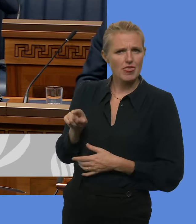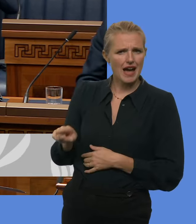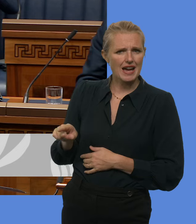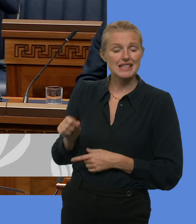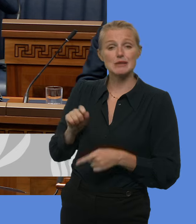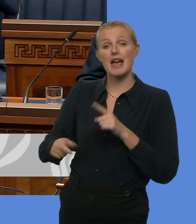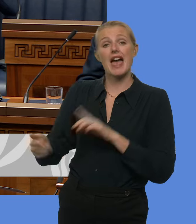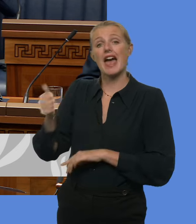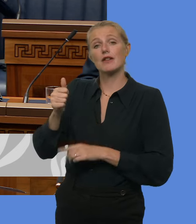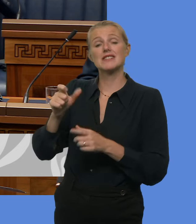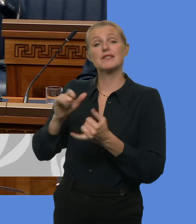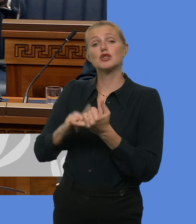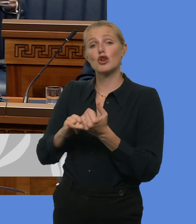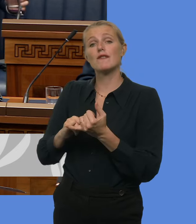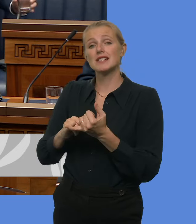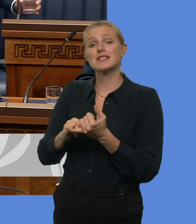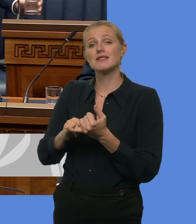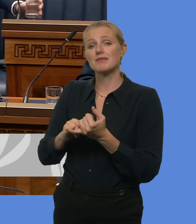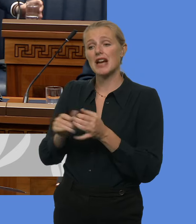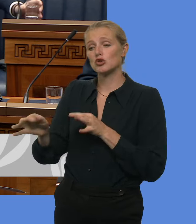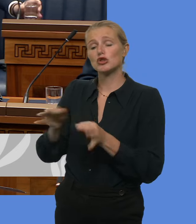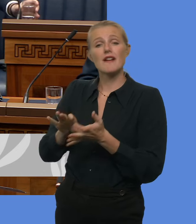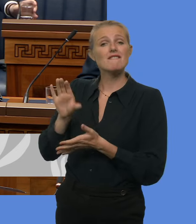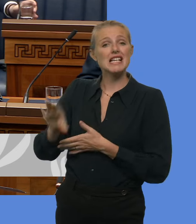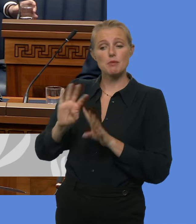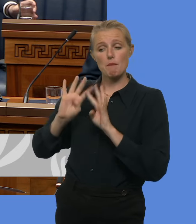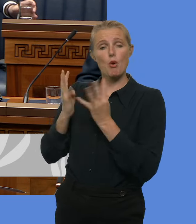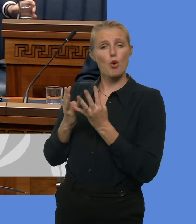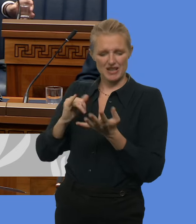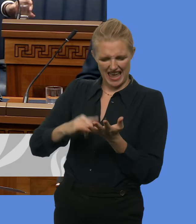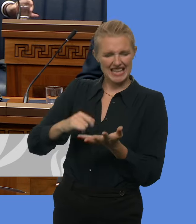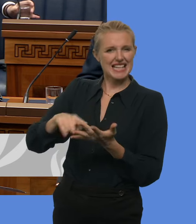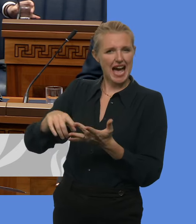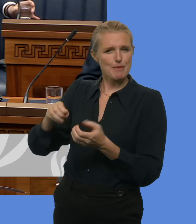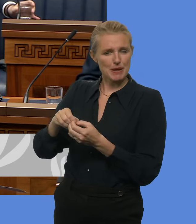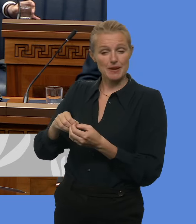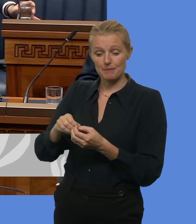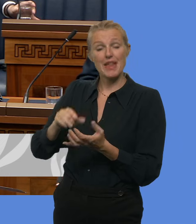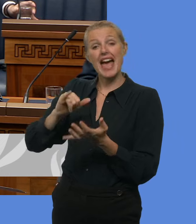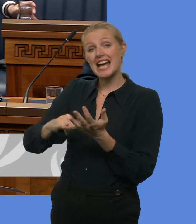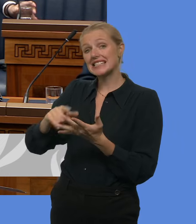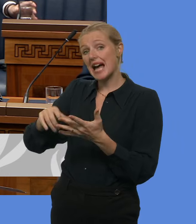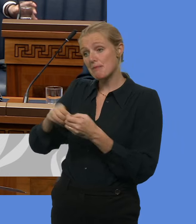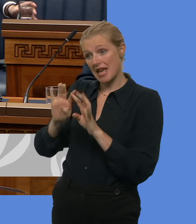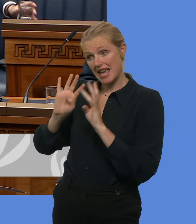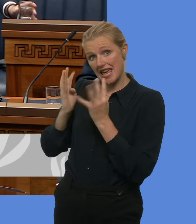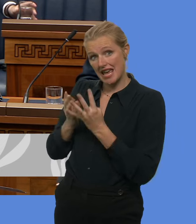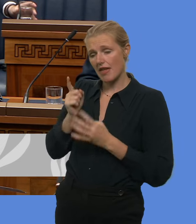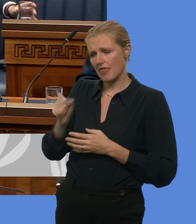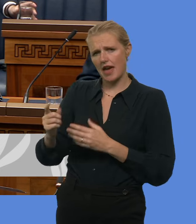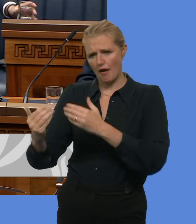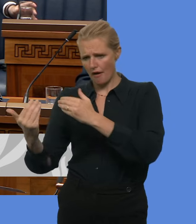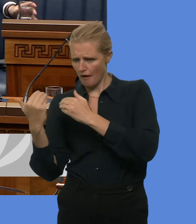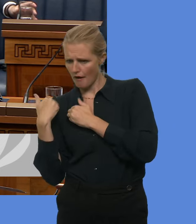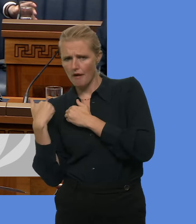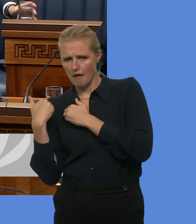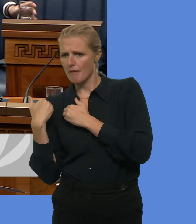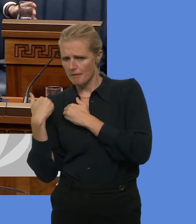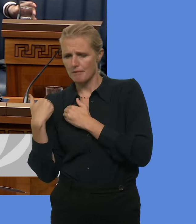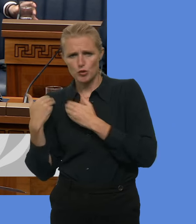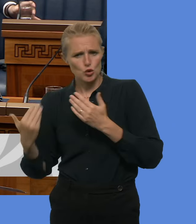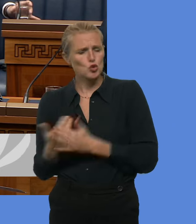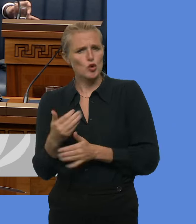Civil Service and through the Strategic Investment Board, SIB. SIB is tasked for bringing forward the new investment strategy,